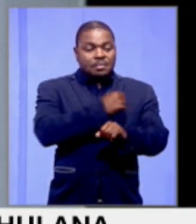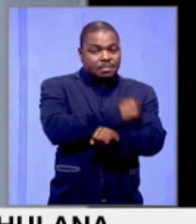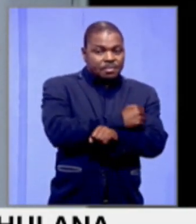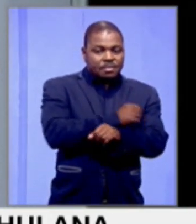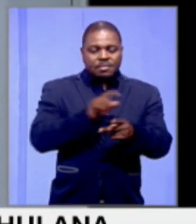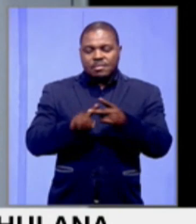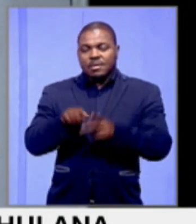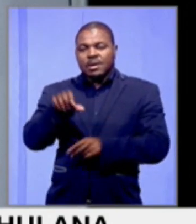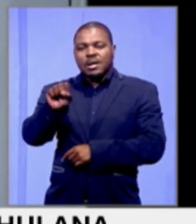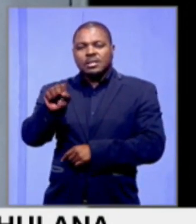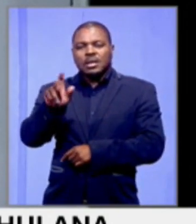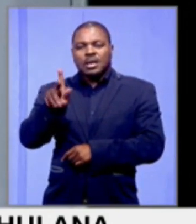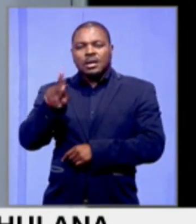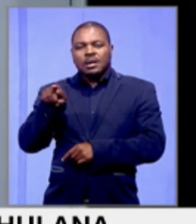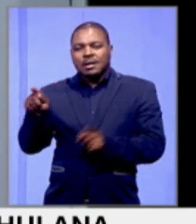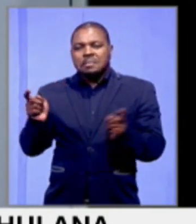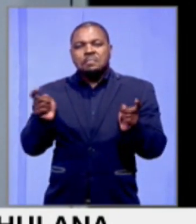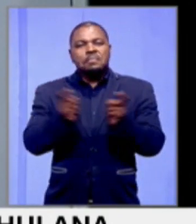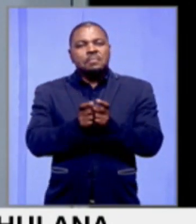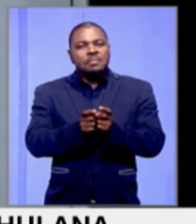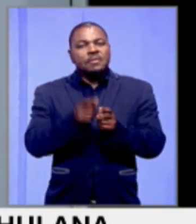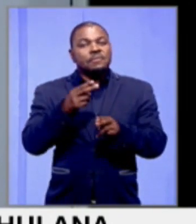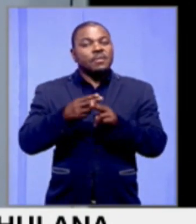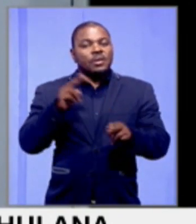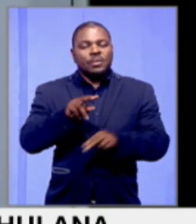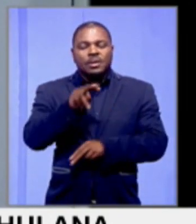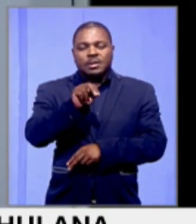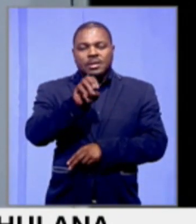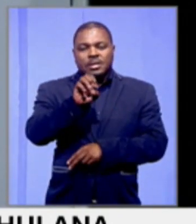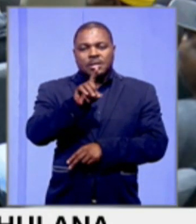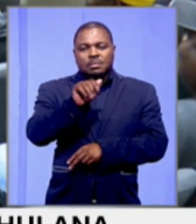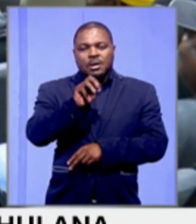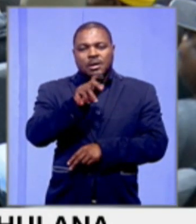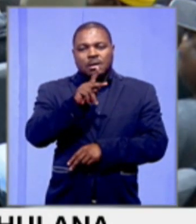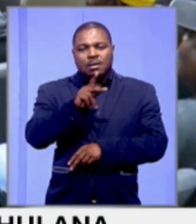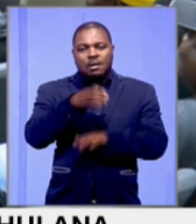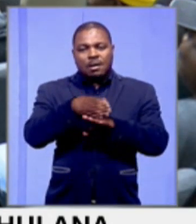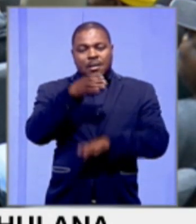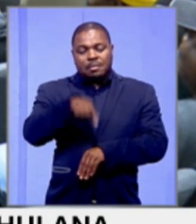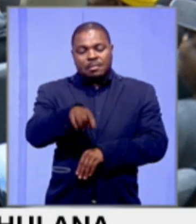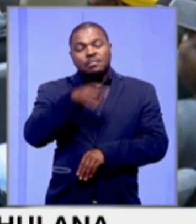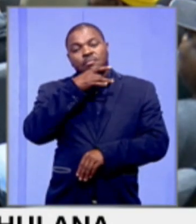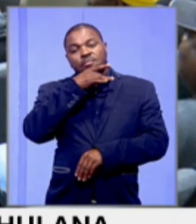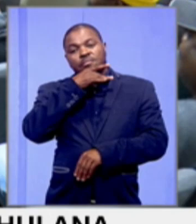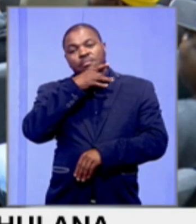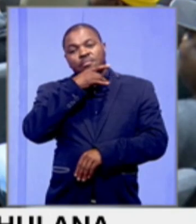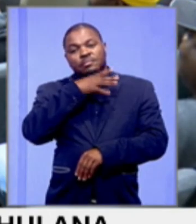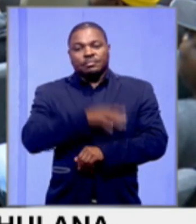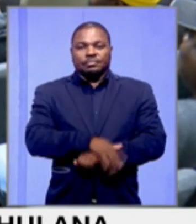le Tshukhukhune United di ntshana kgang papading ya magaolakgang a Nedbank Cup ka Mokibelo.